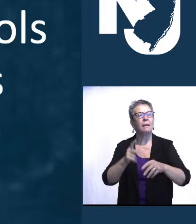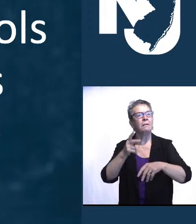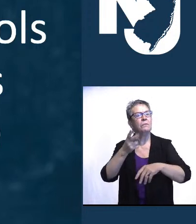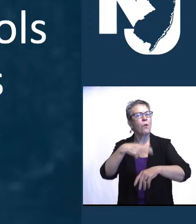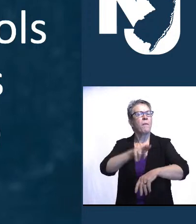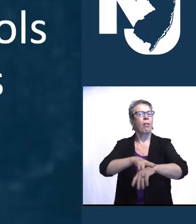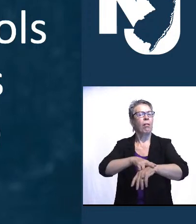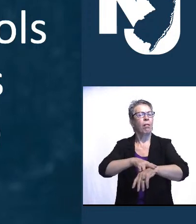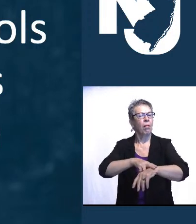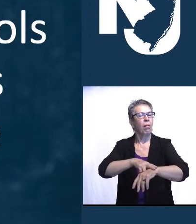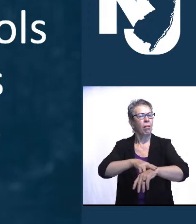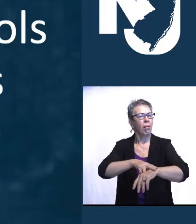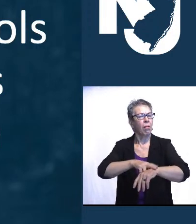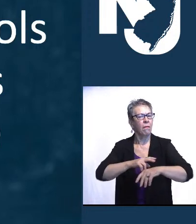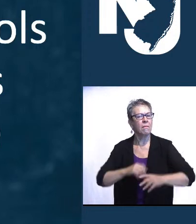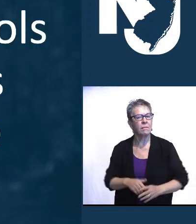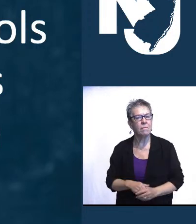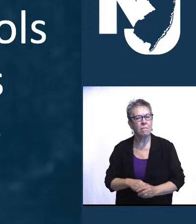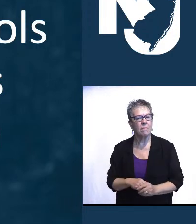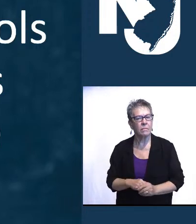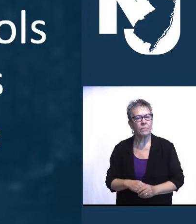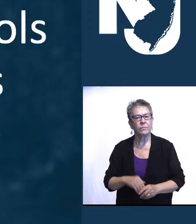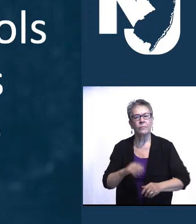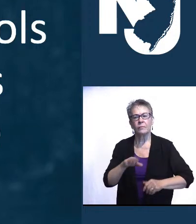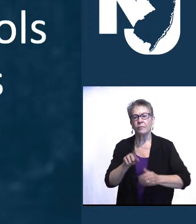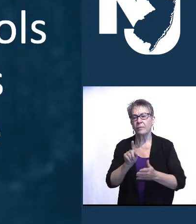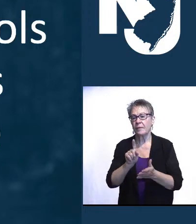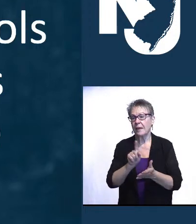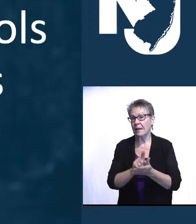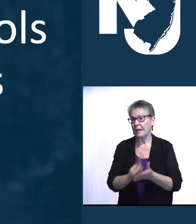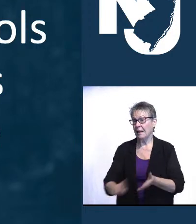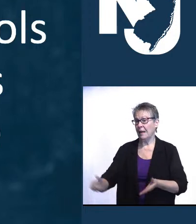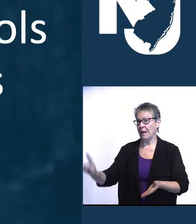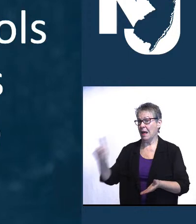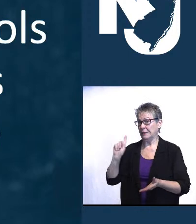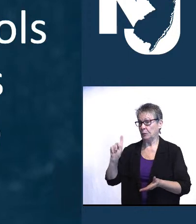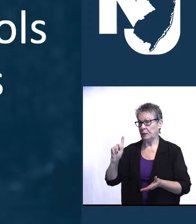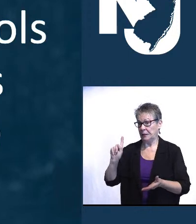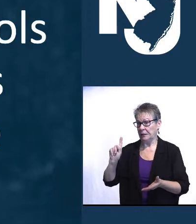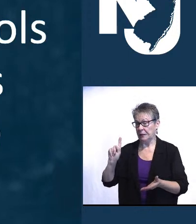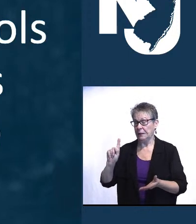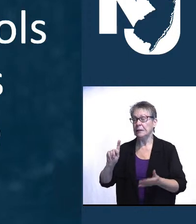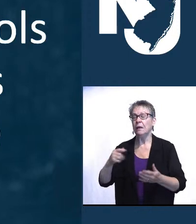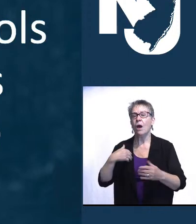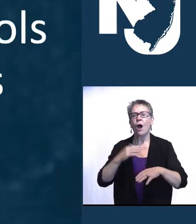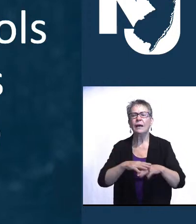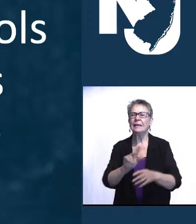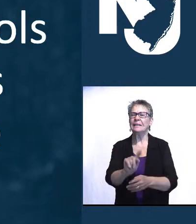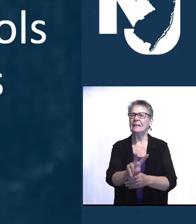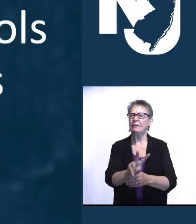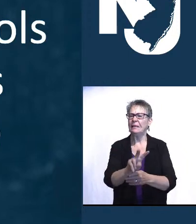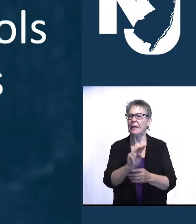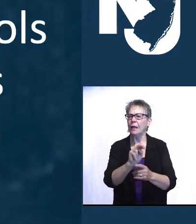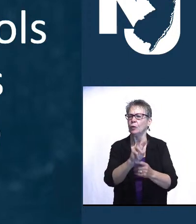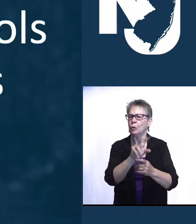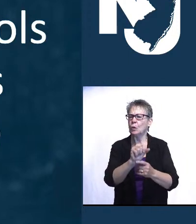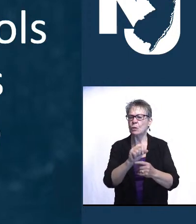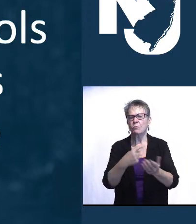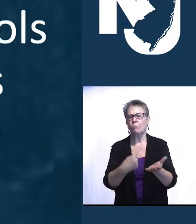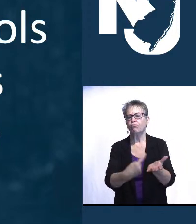Asa Hutchinson on Meet the Press, and by the way, alongside Governor Hutchinson, I'm honored to help lead the National Governors